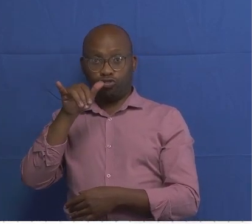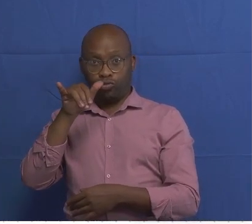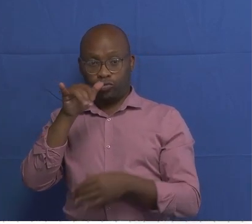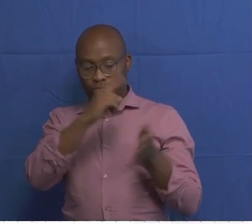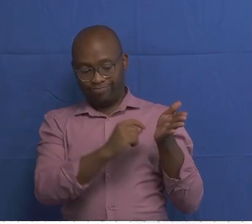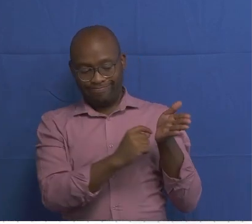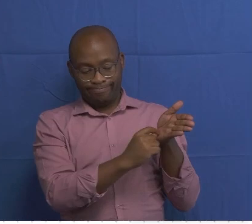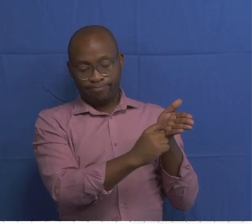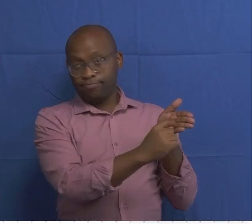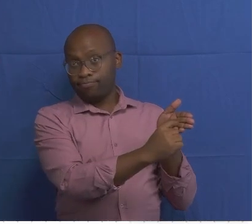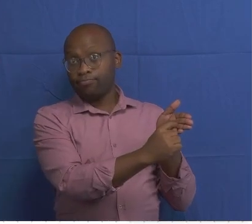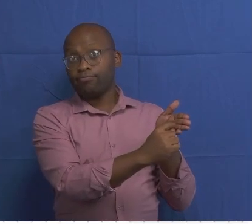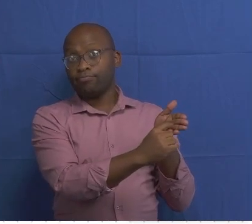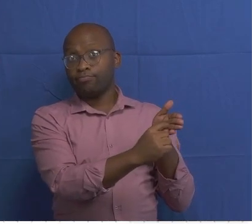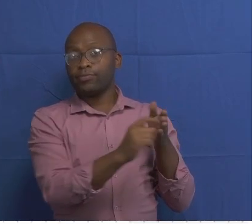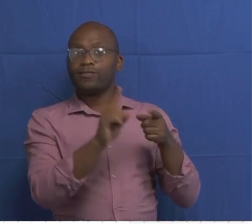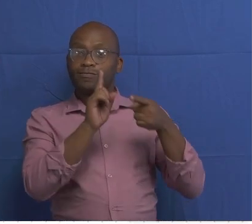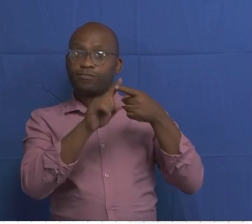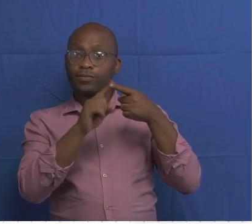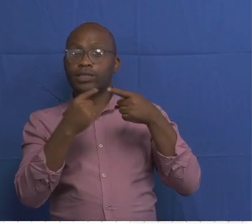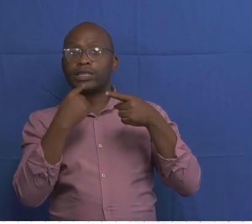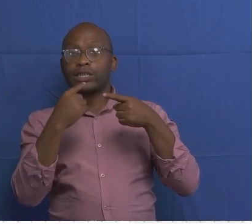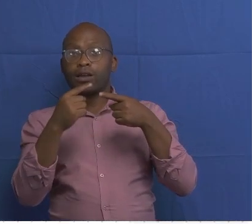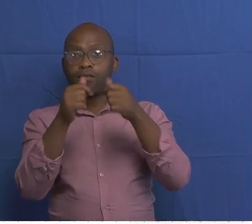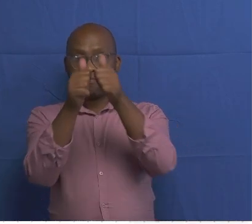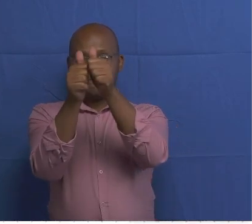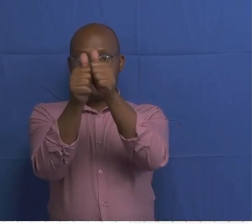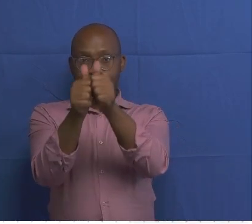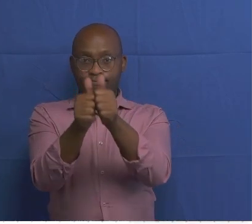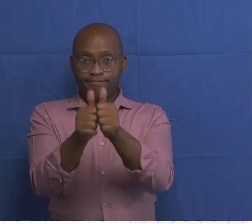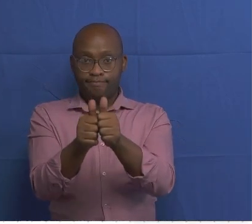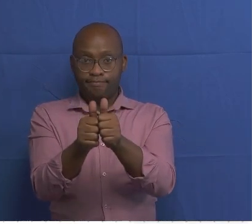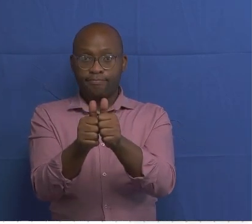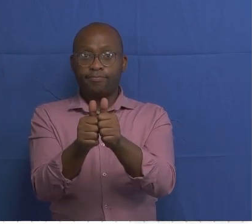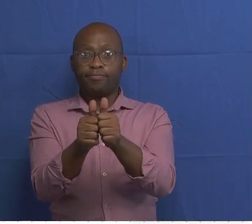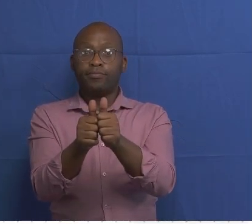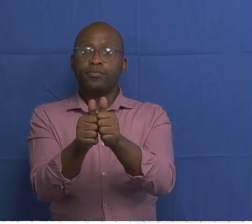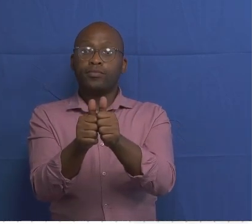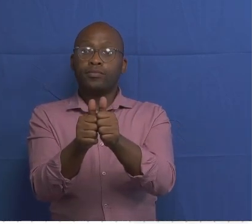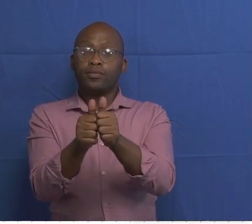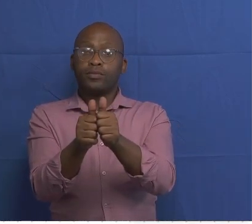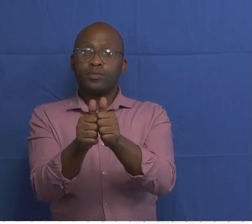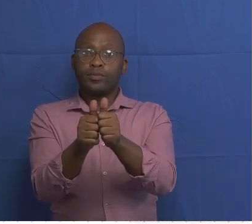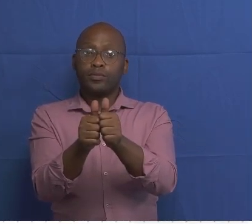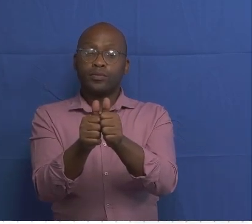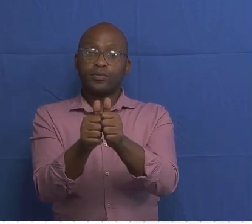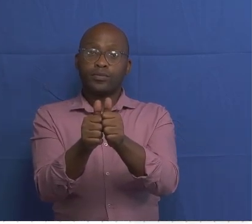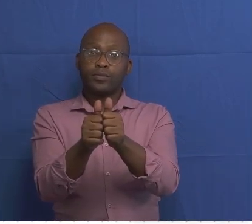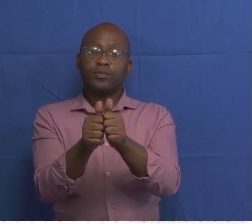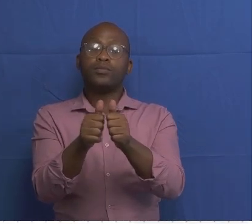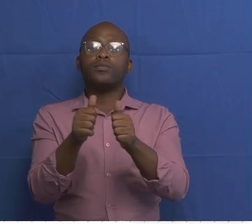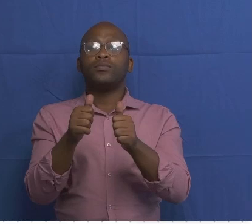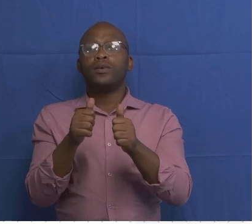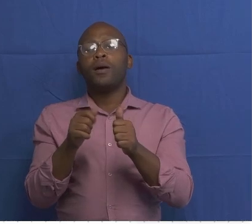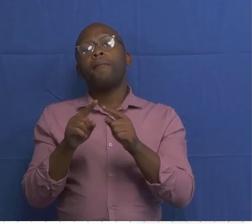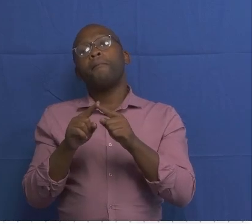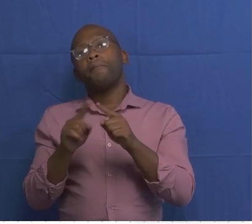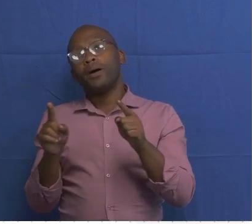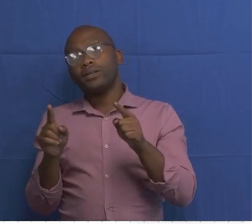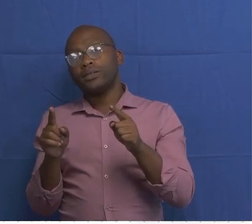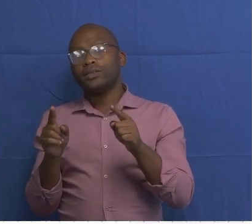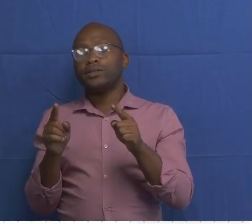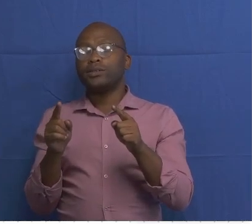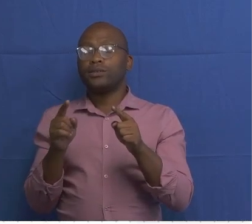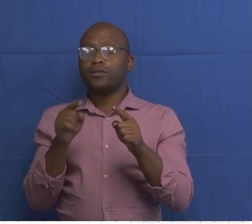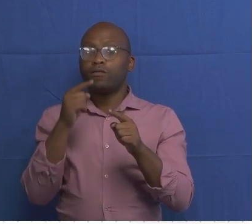says homozygous. So it tells us that for the alleles, we are going to write the same alleles, but then now they